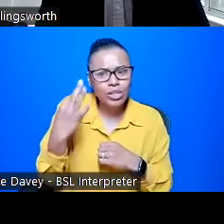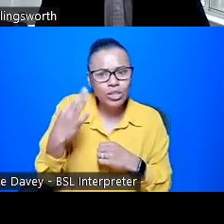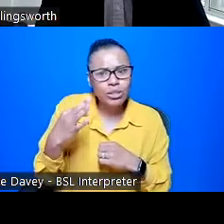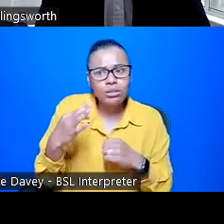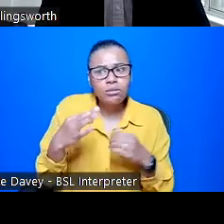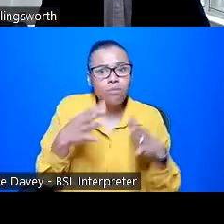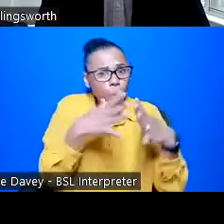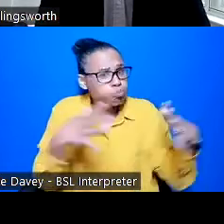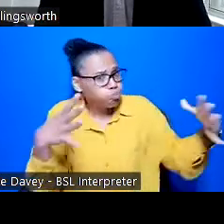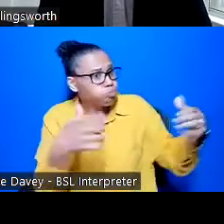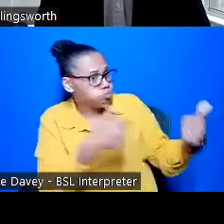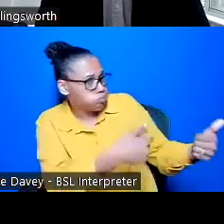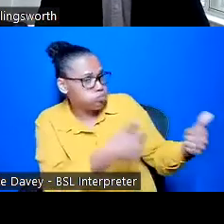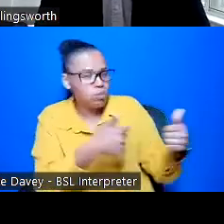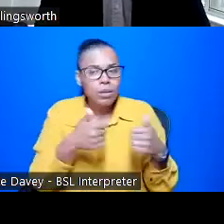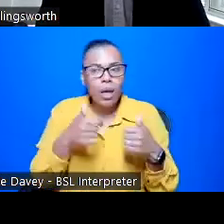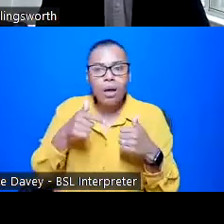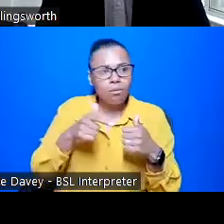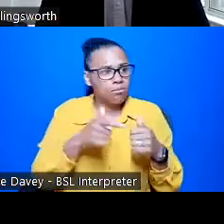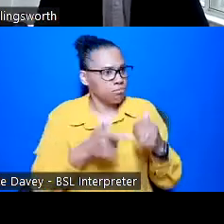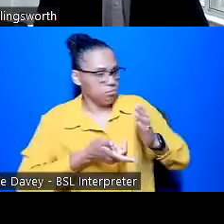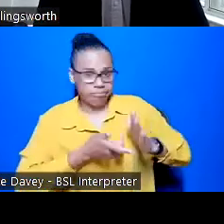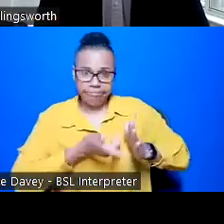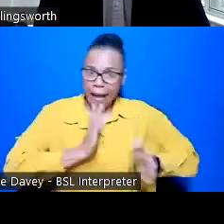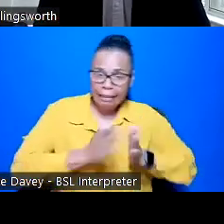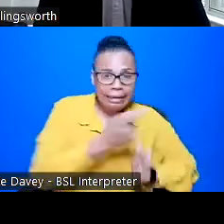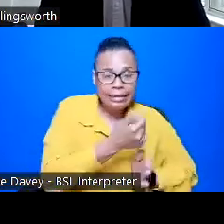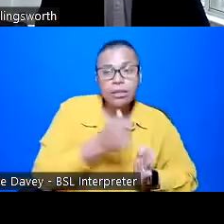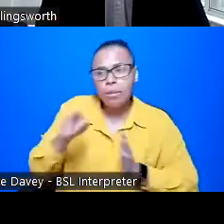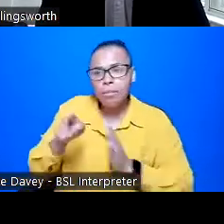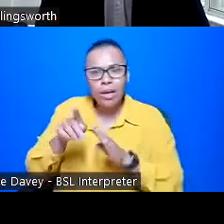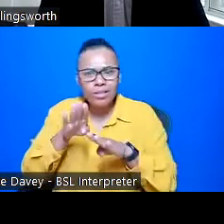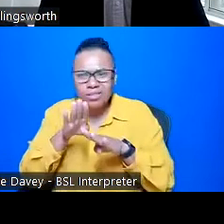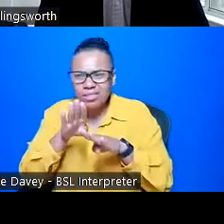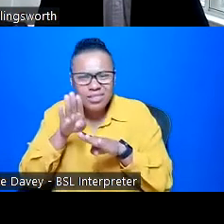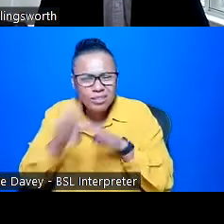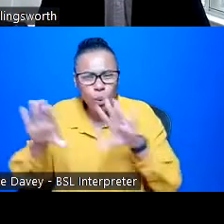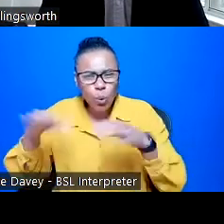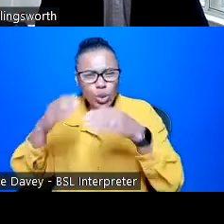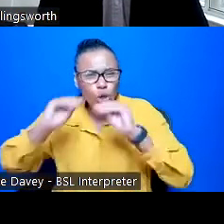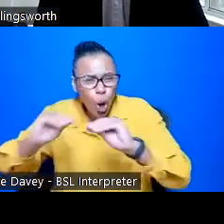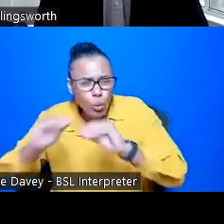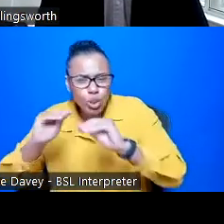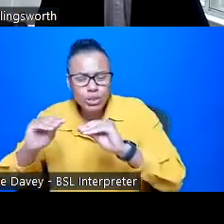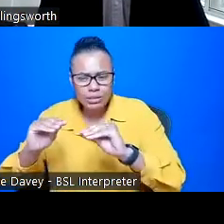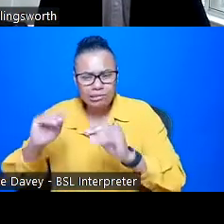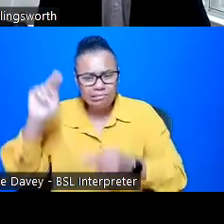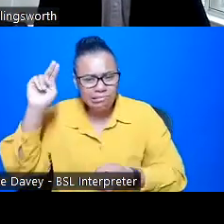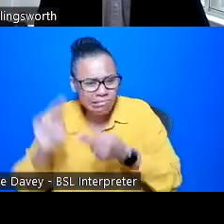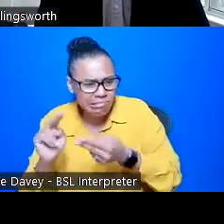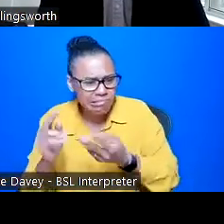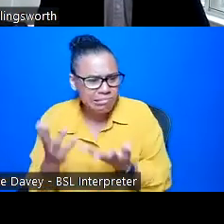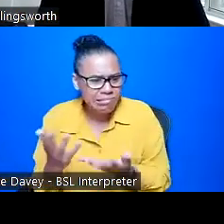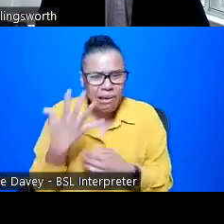among coaching staff in the first class counties is under 5%. So if you've got the coaches at that level, then you do